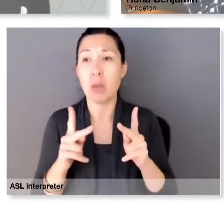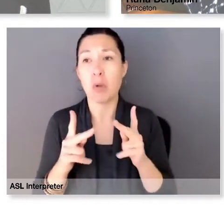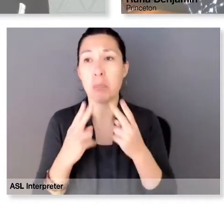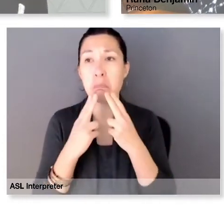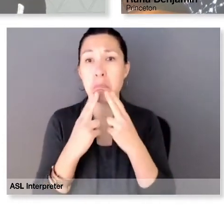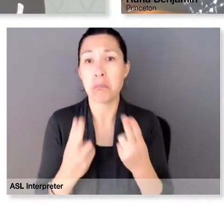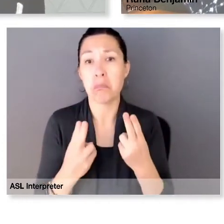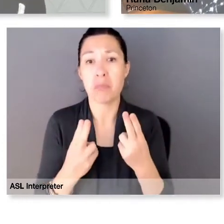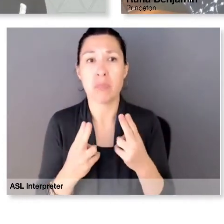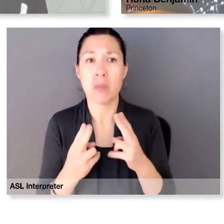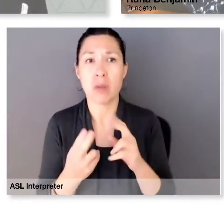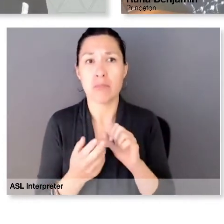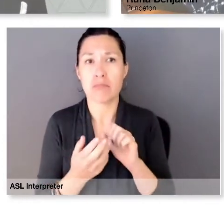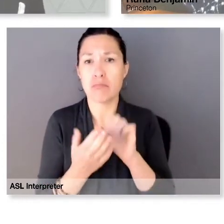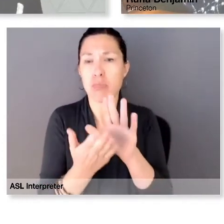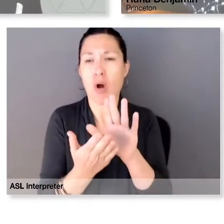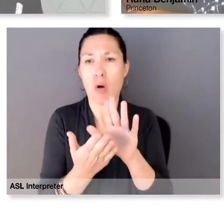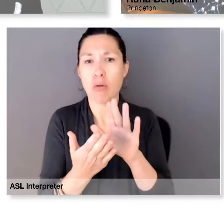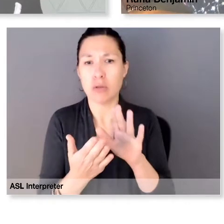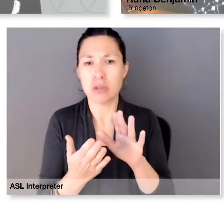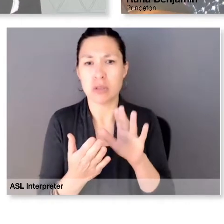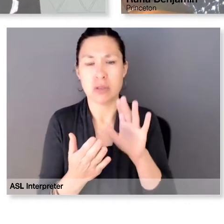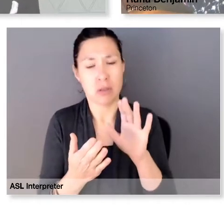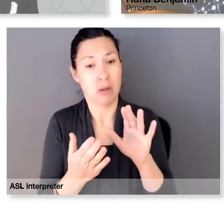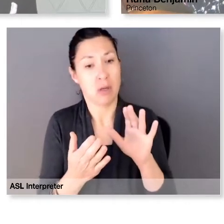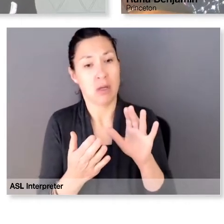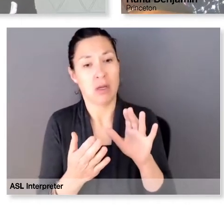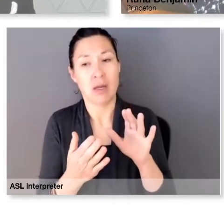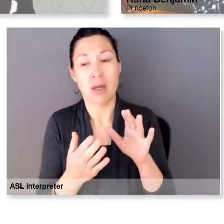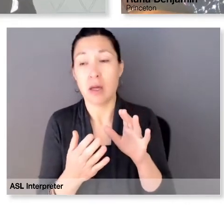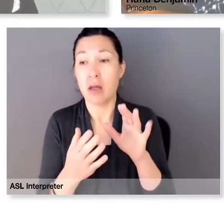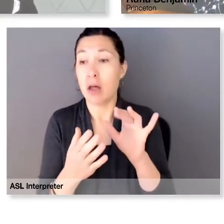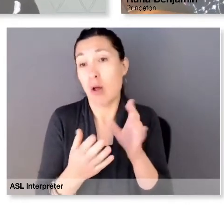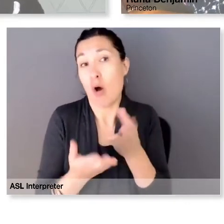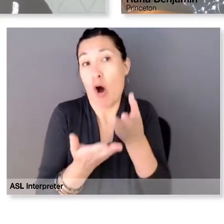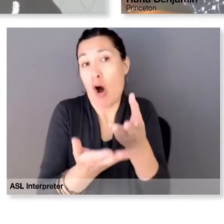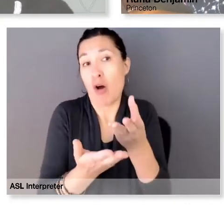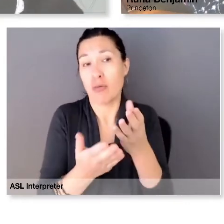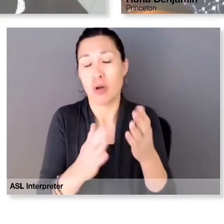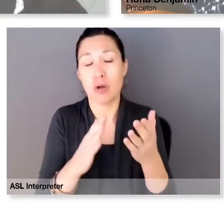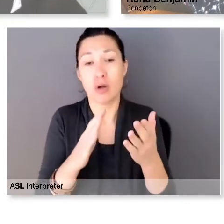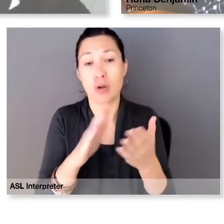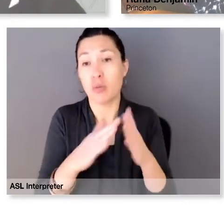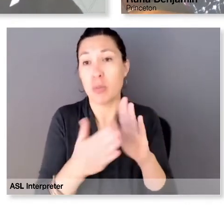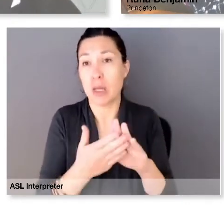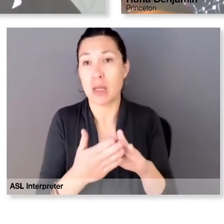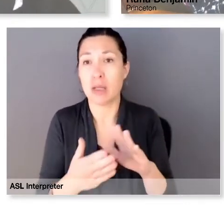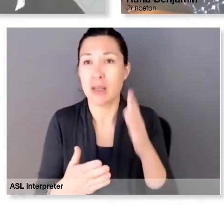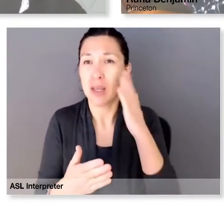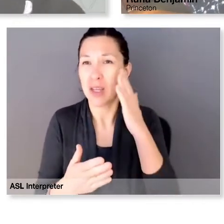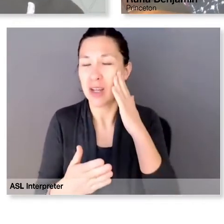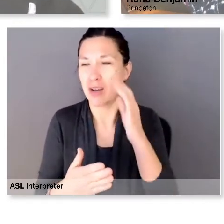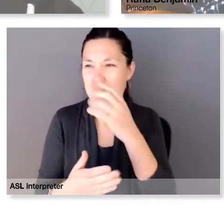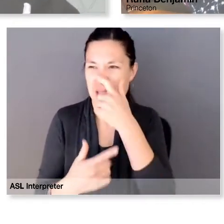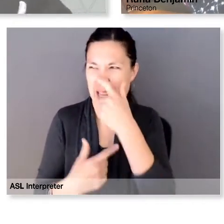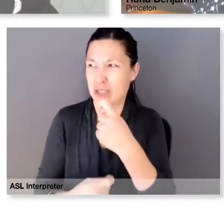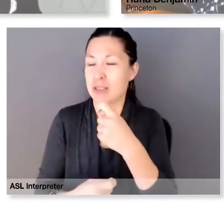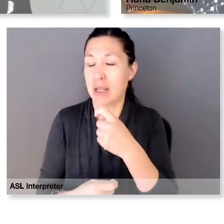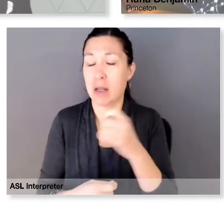these to these communities, as if a kind of a savior model in particular ways. So I